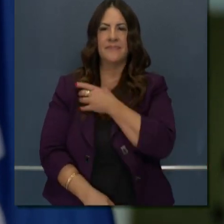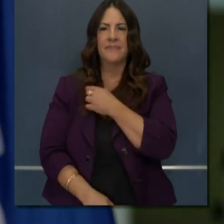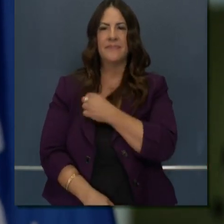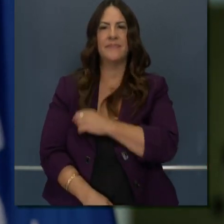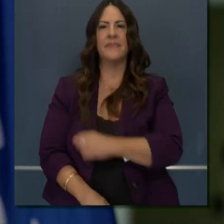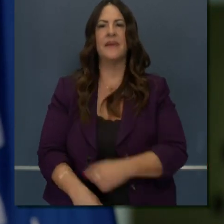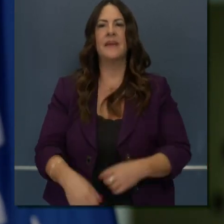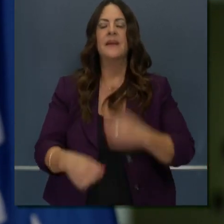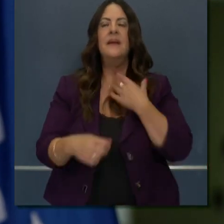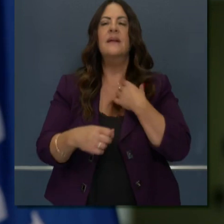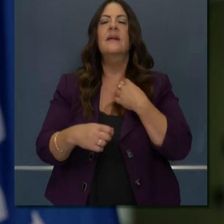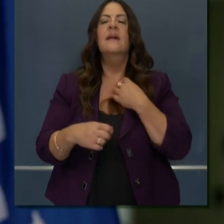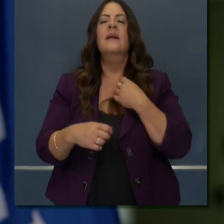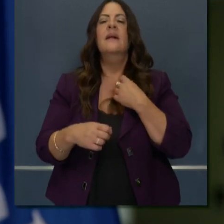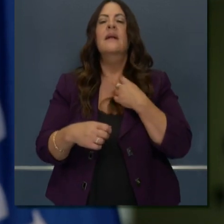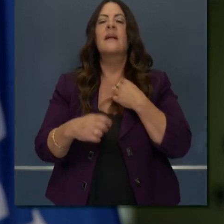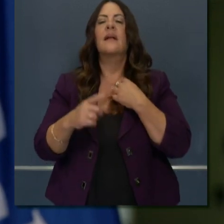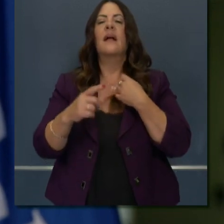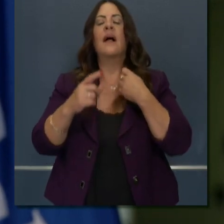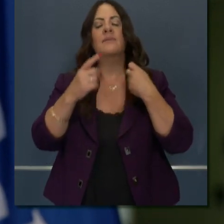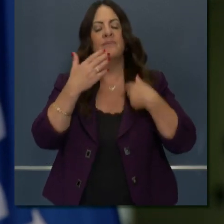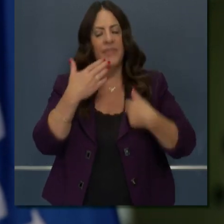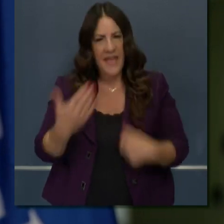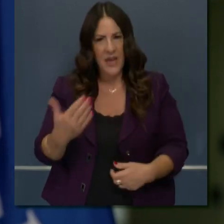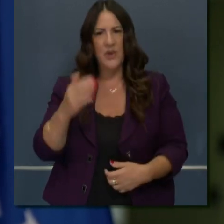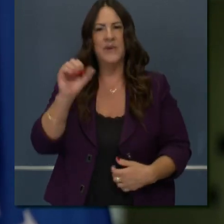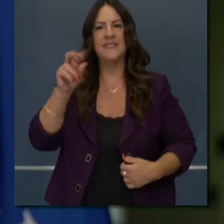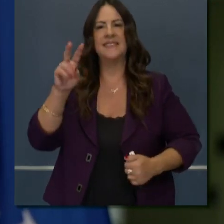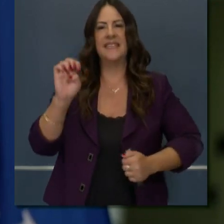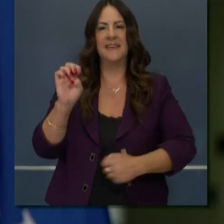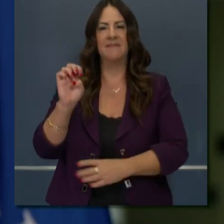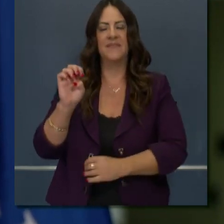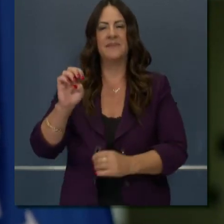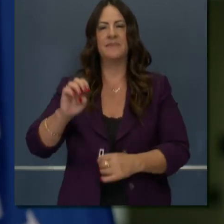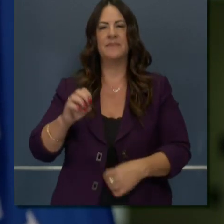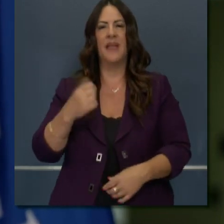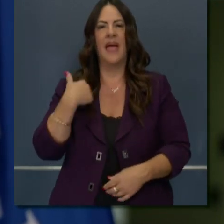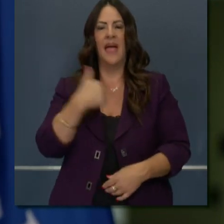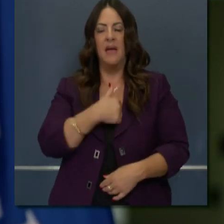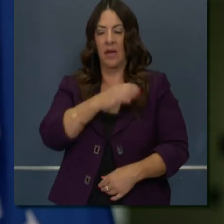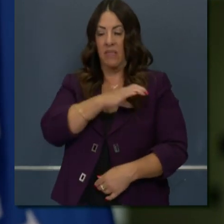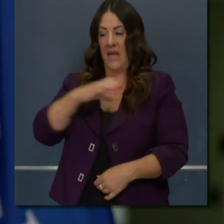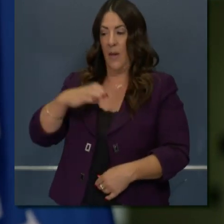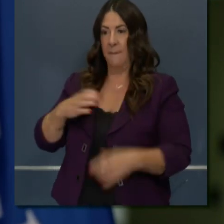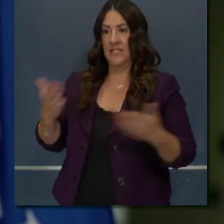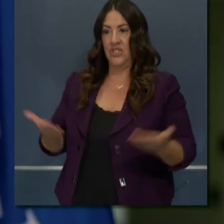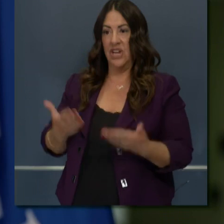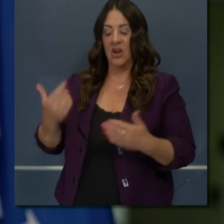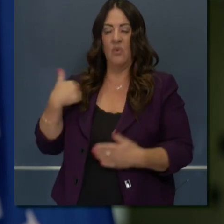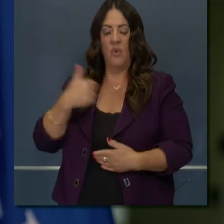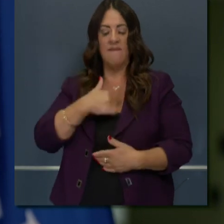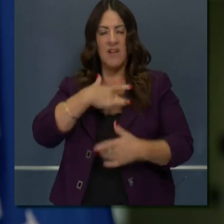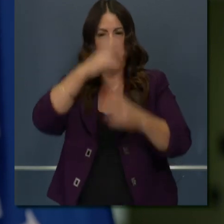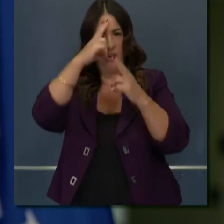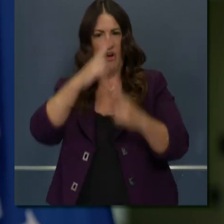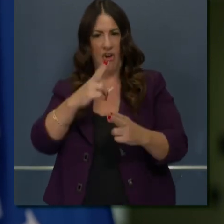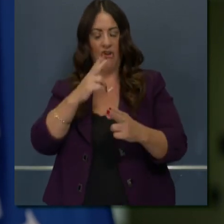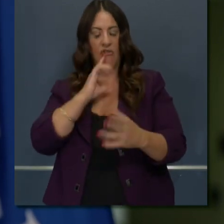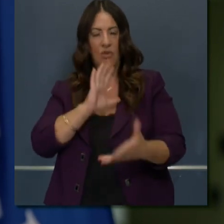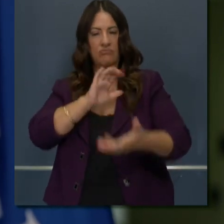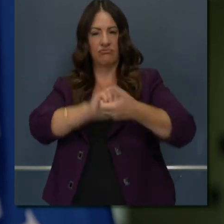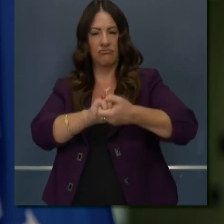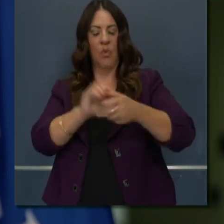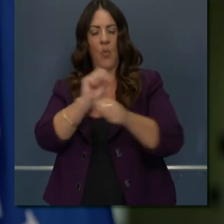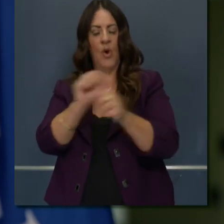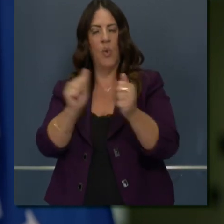Thank you very much, Steve. Well, first, let me say the Seismic Safety Commission is very honored to now be part of the